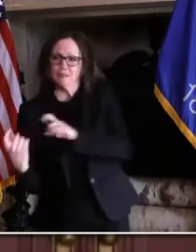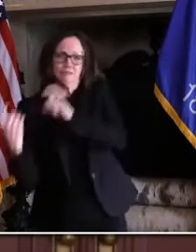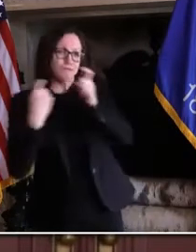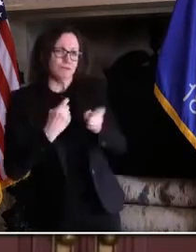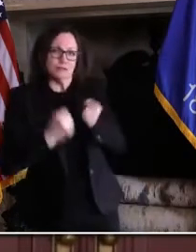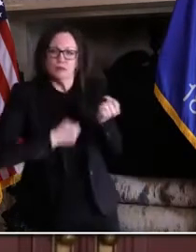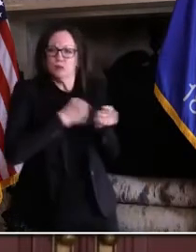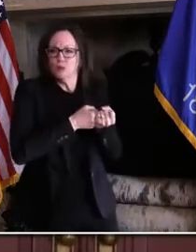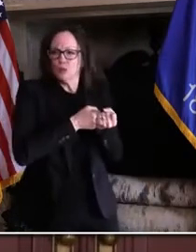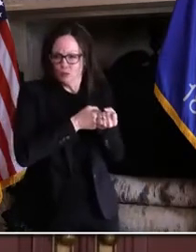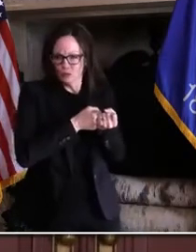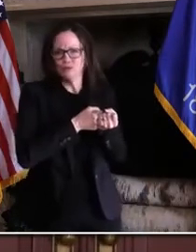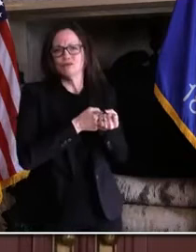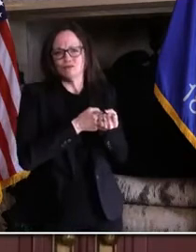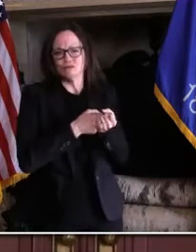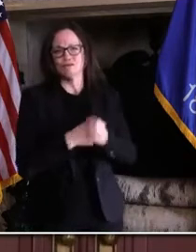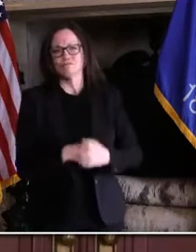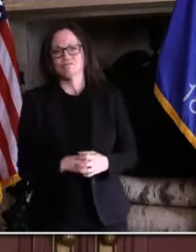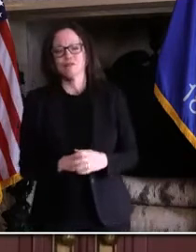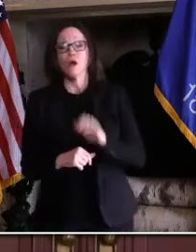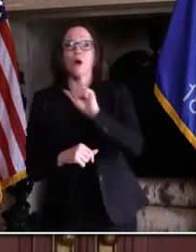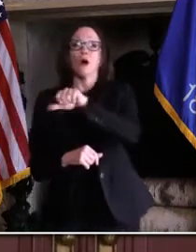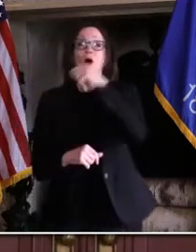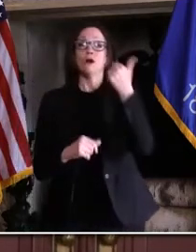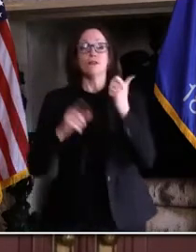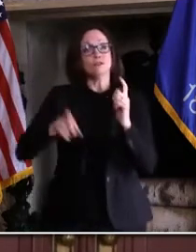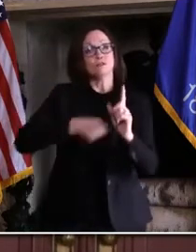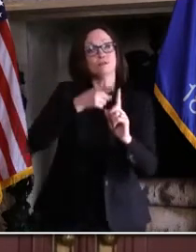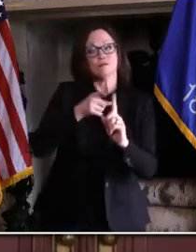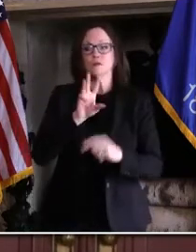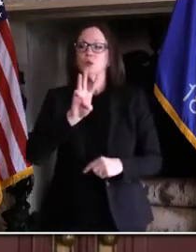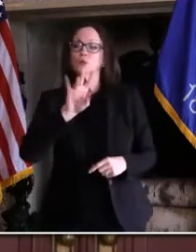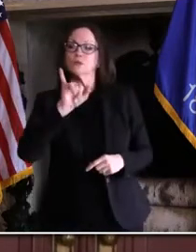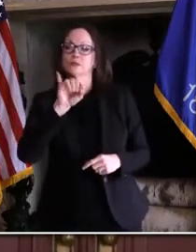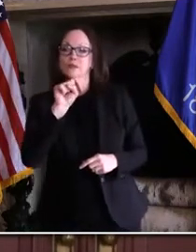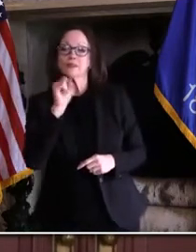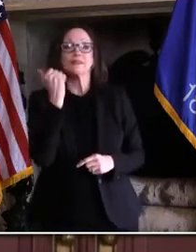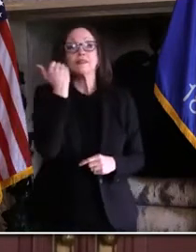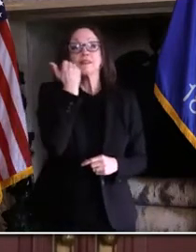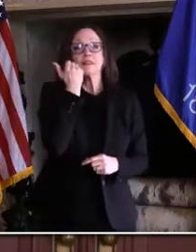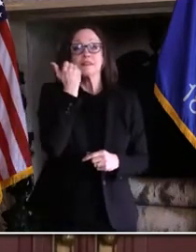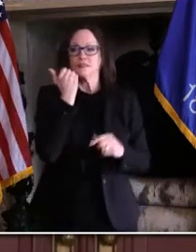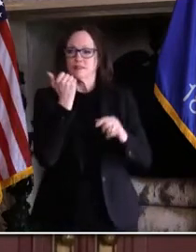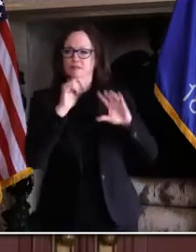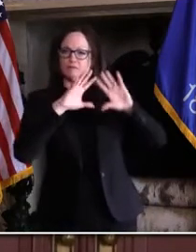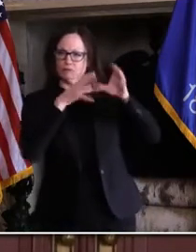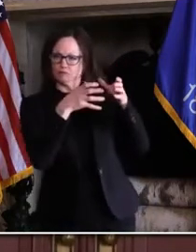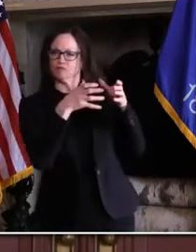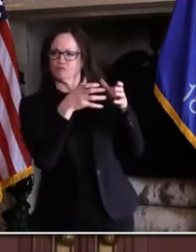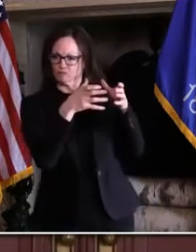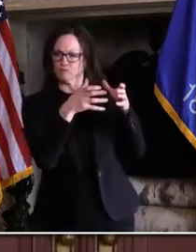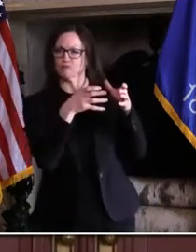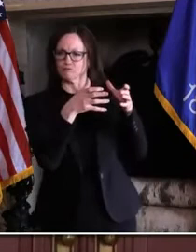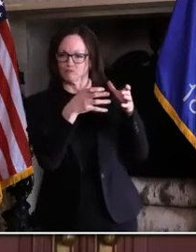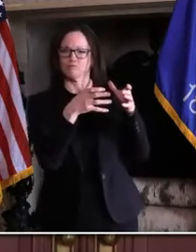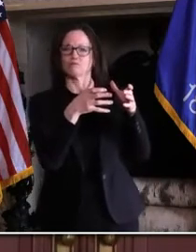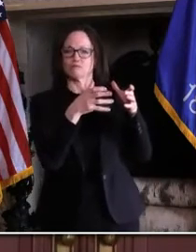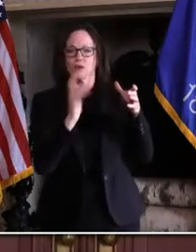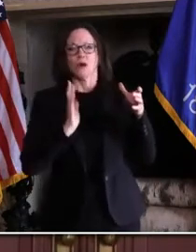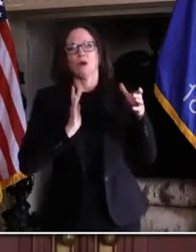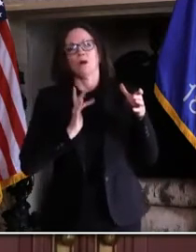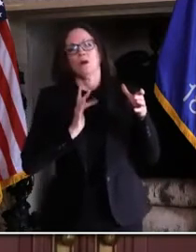personal protection equipment, which includes 20,000 masks, 25,000 gloves, and 1,700